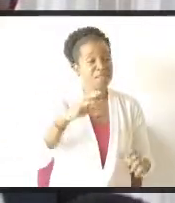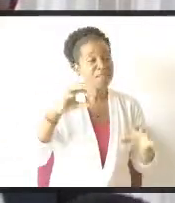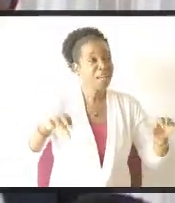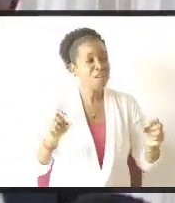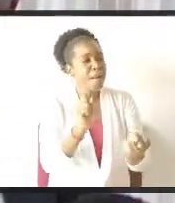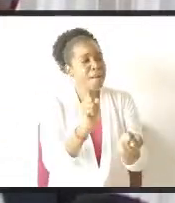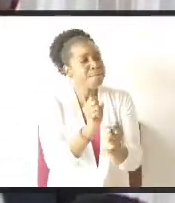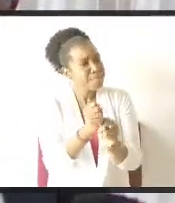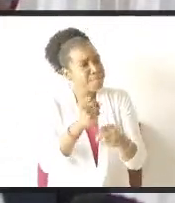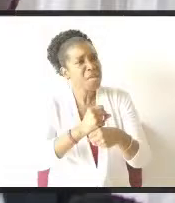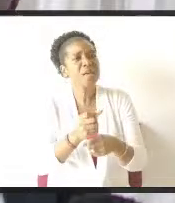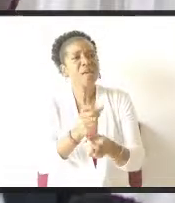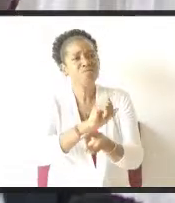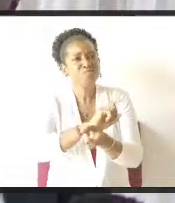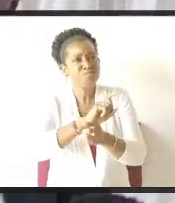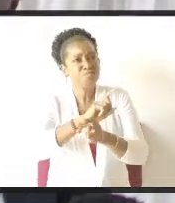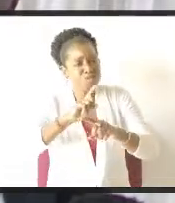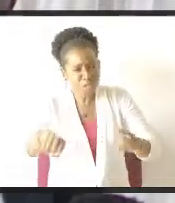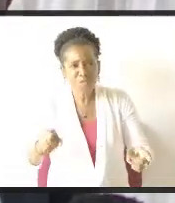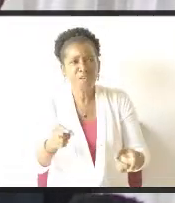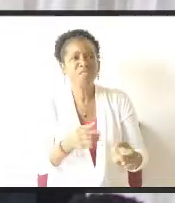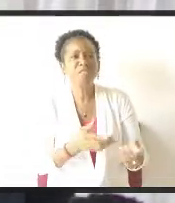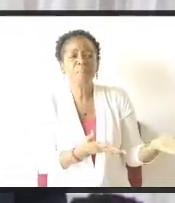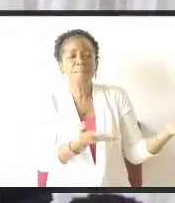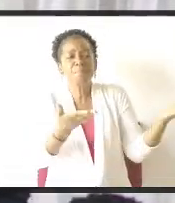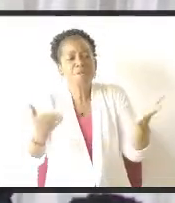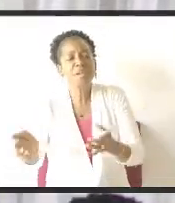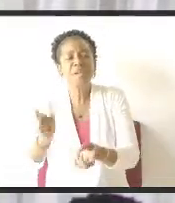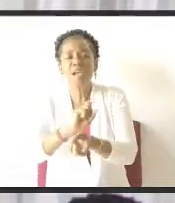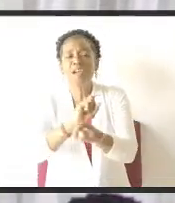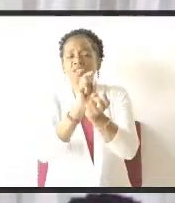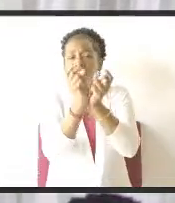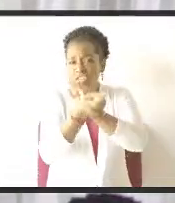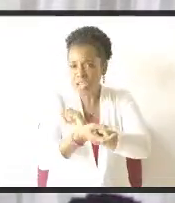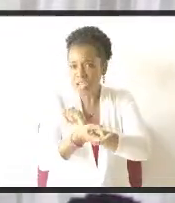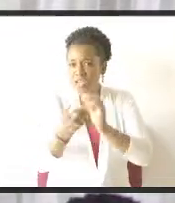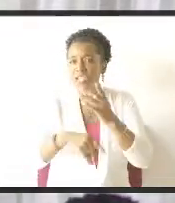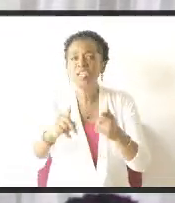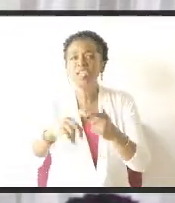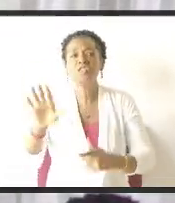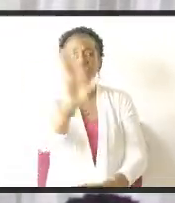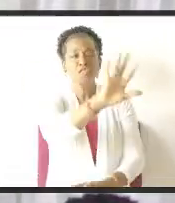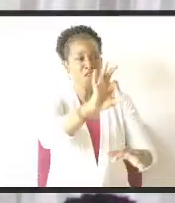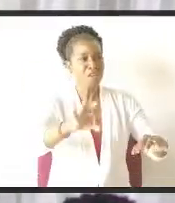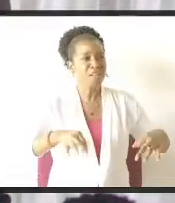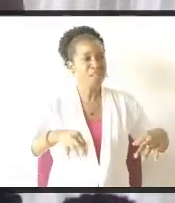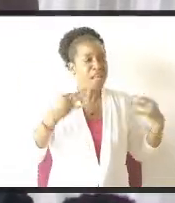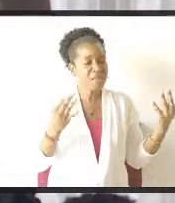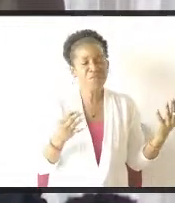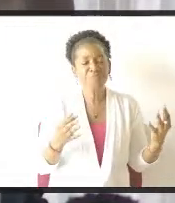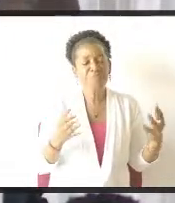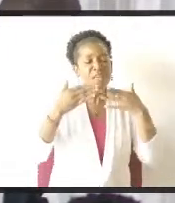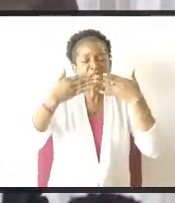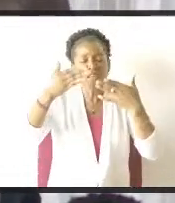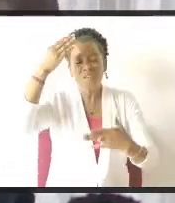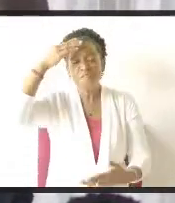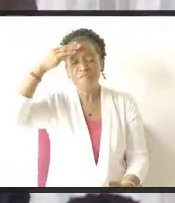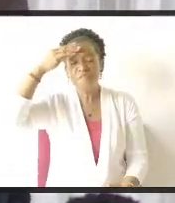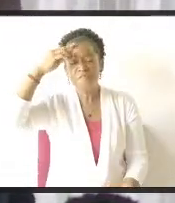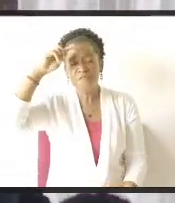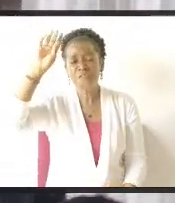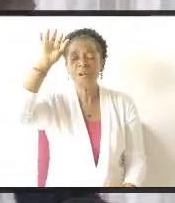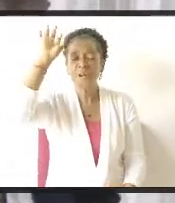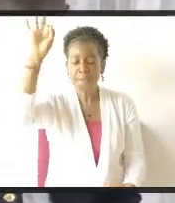life. And we thank you today for your word. We thank you for your manservant, Almighty God, and we have used